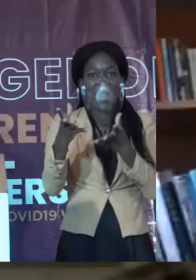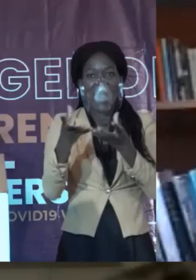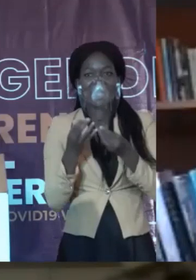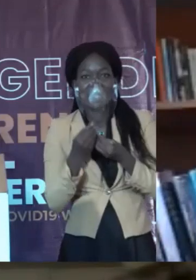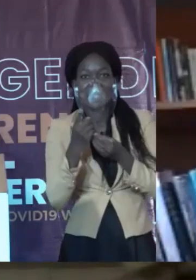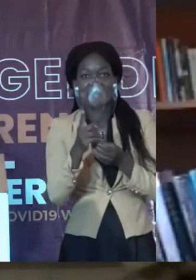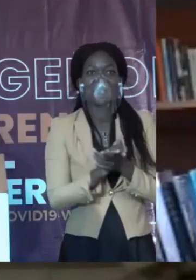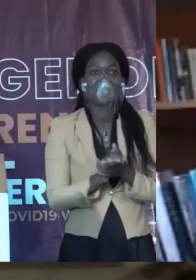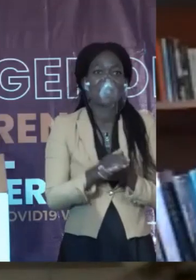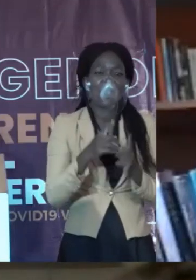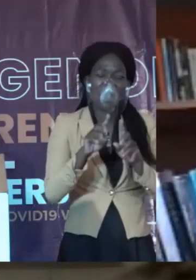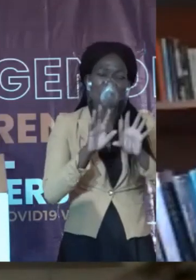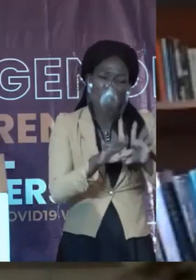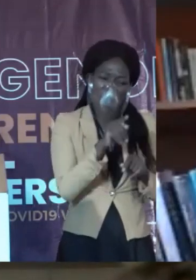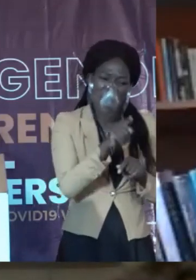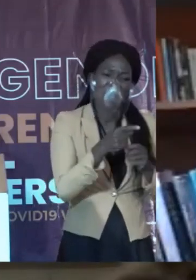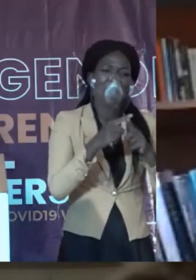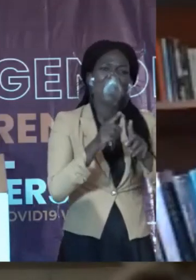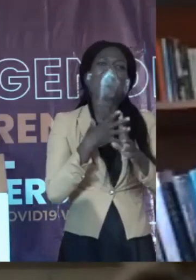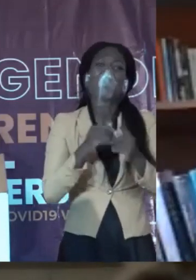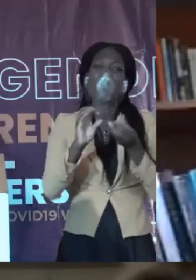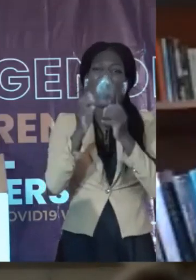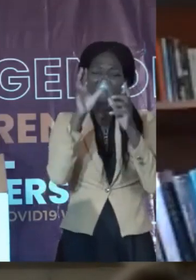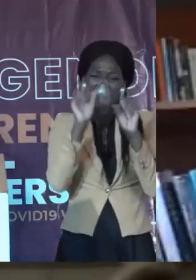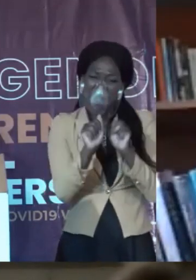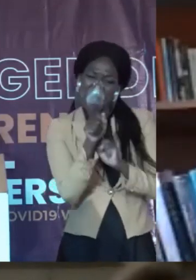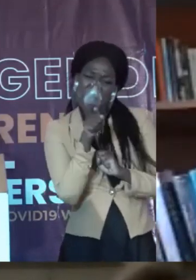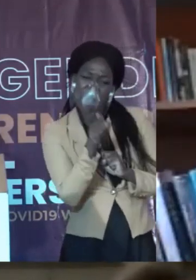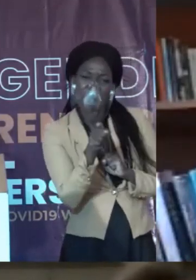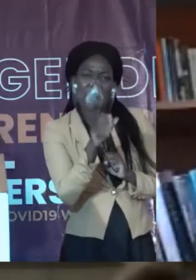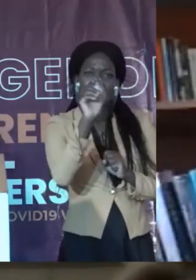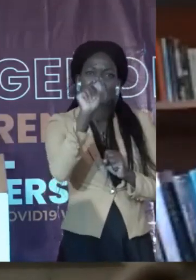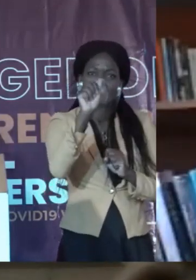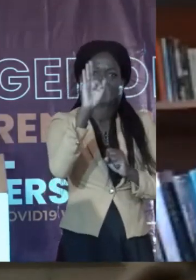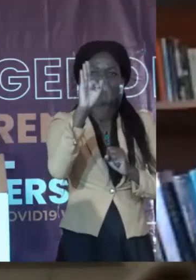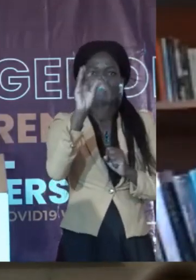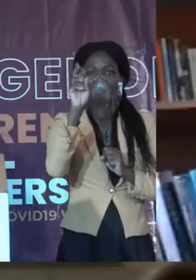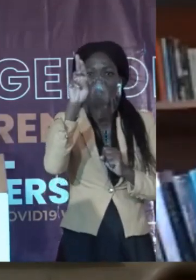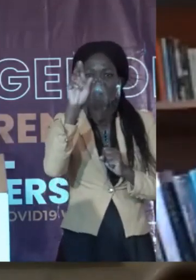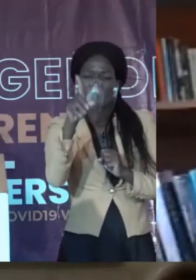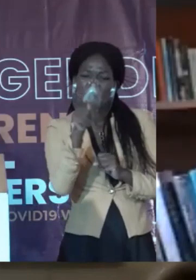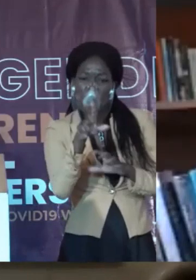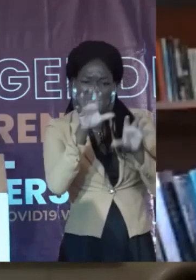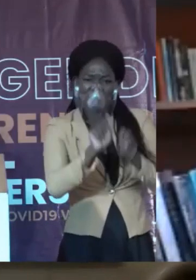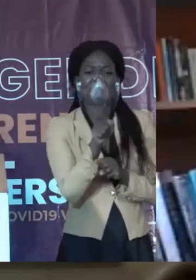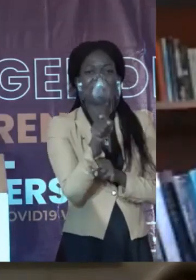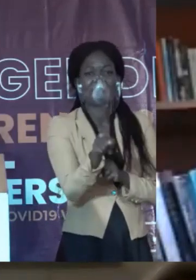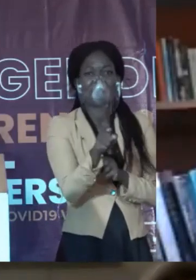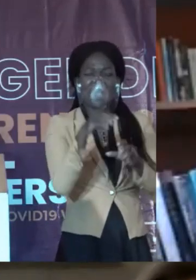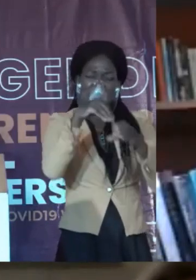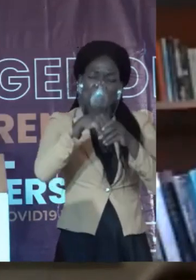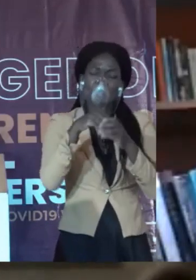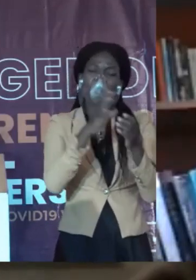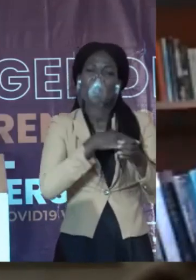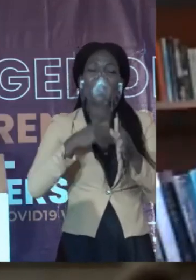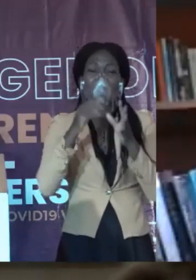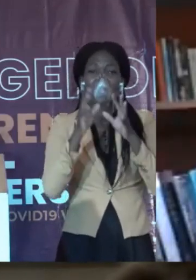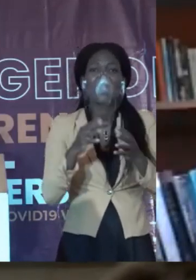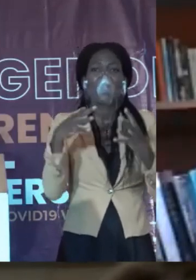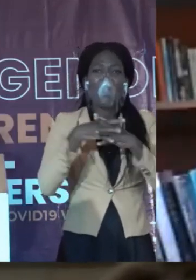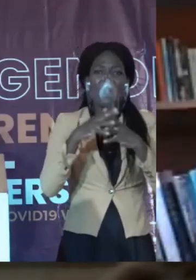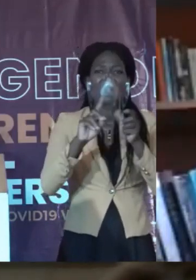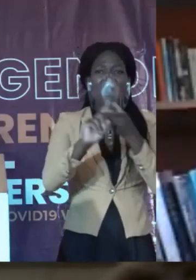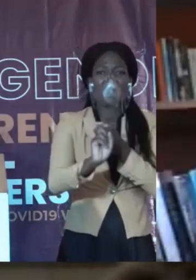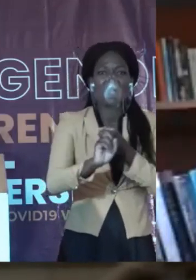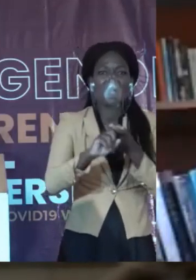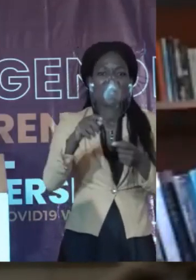accessibility, and affordability. And the inclusion of women is so much integrated with women's social